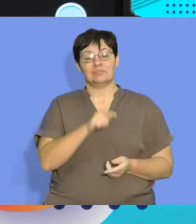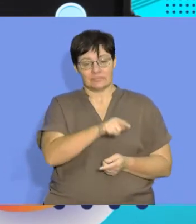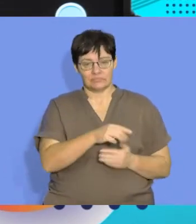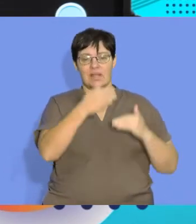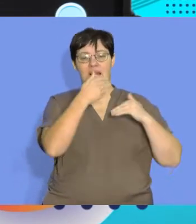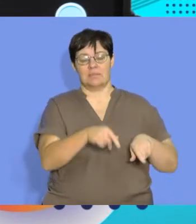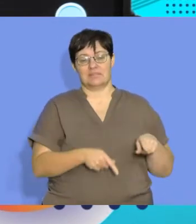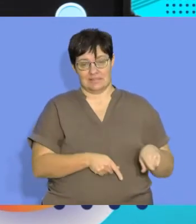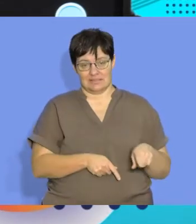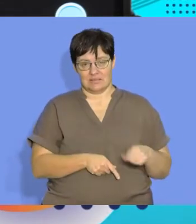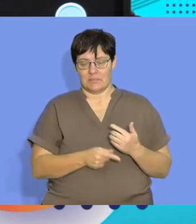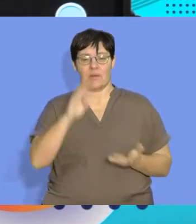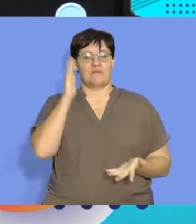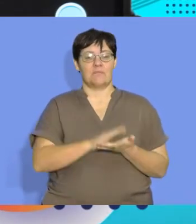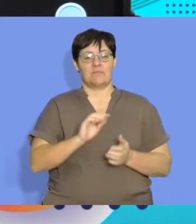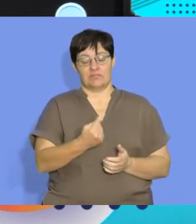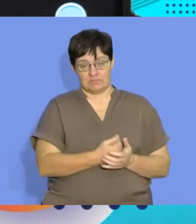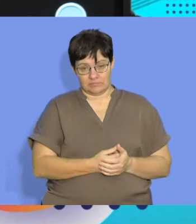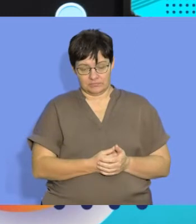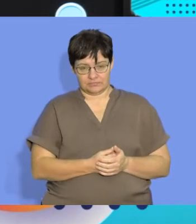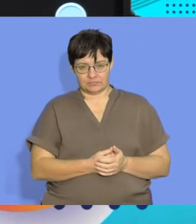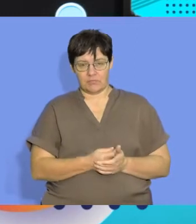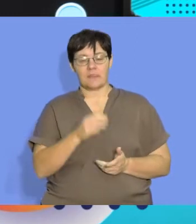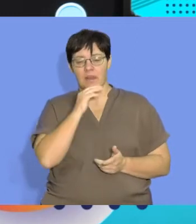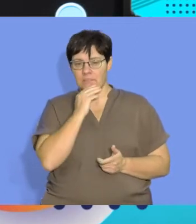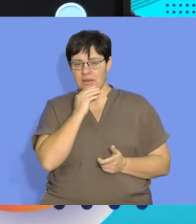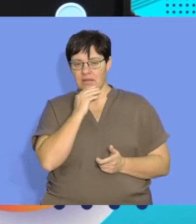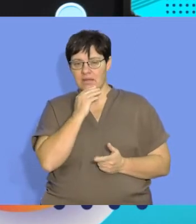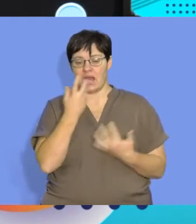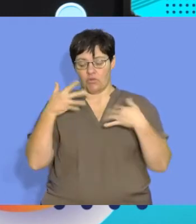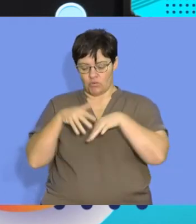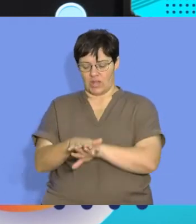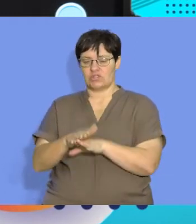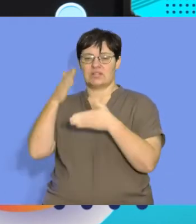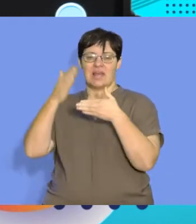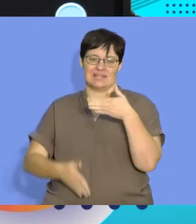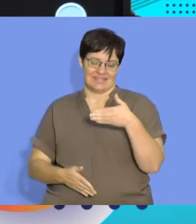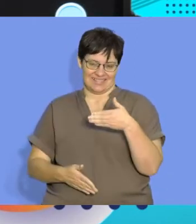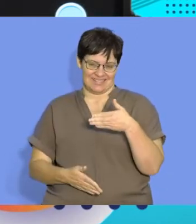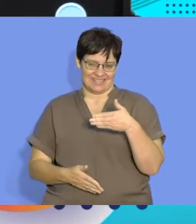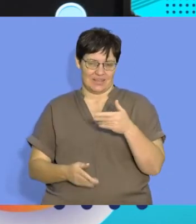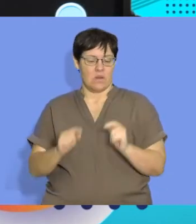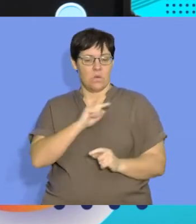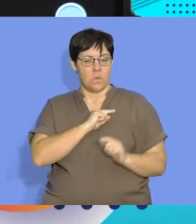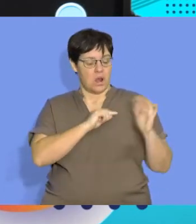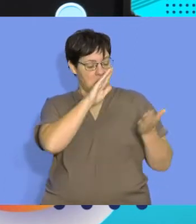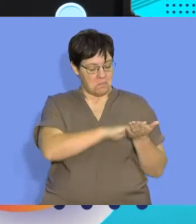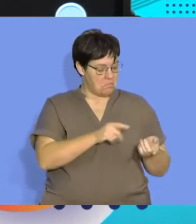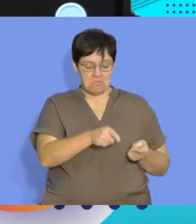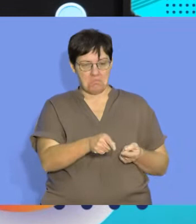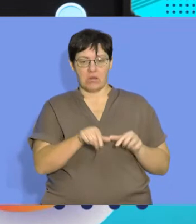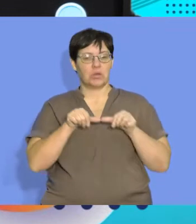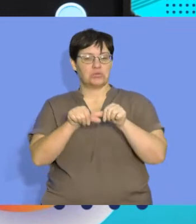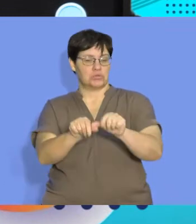is limiting that will be used up. And that will end the entire reaction, because with one reaction short,